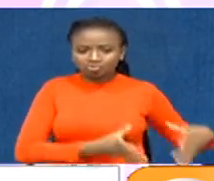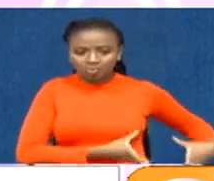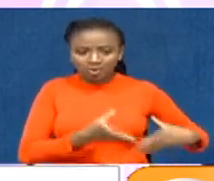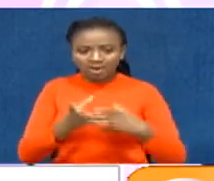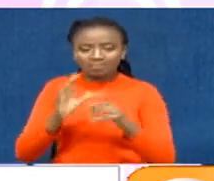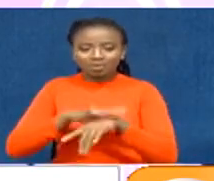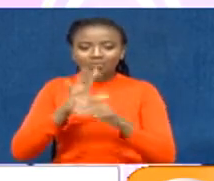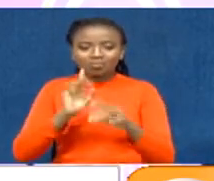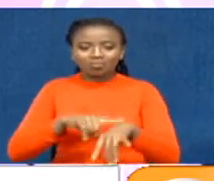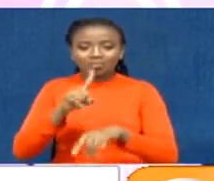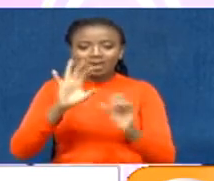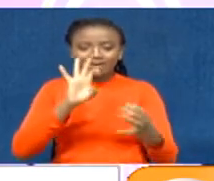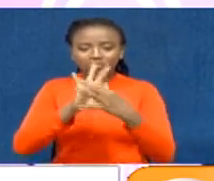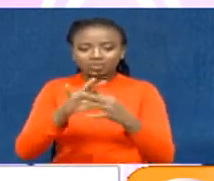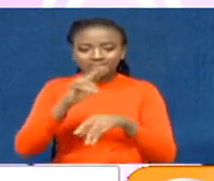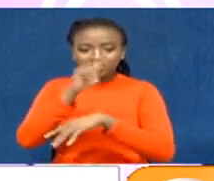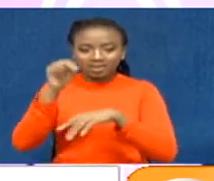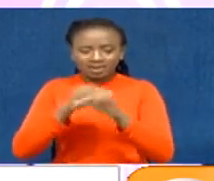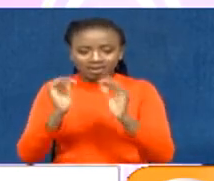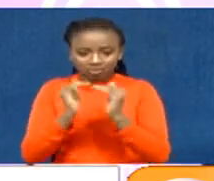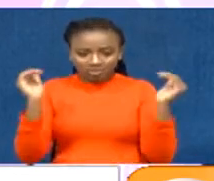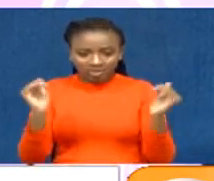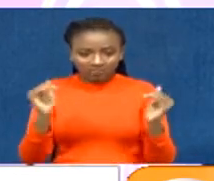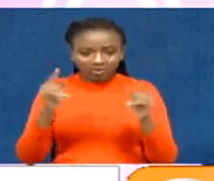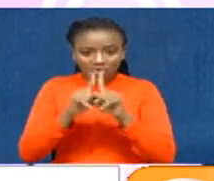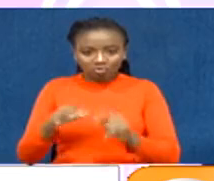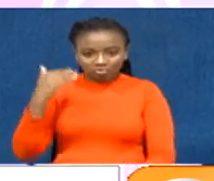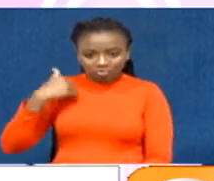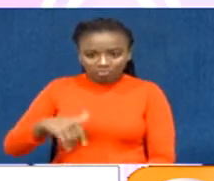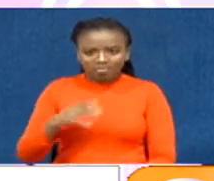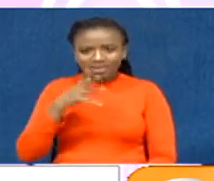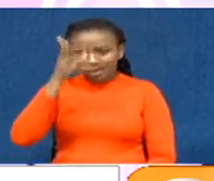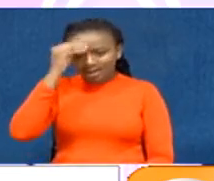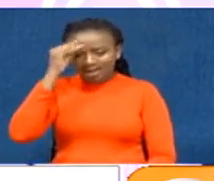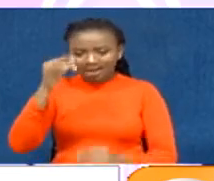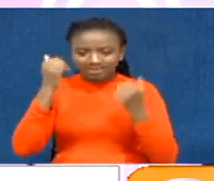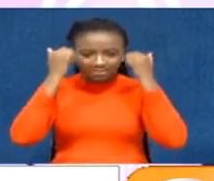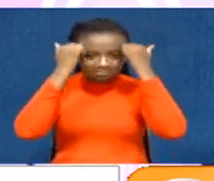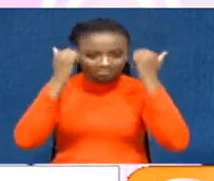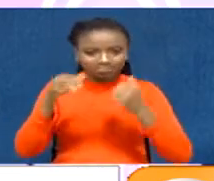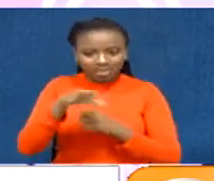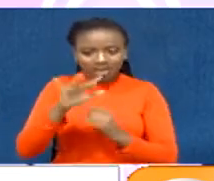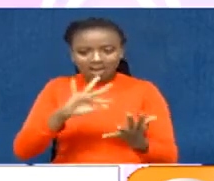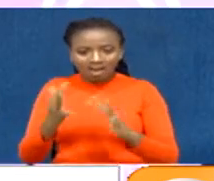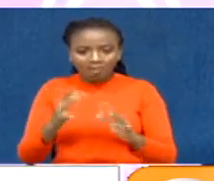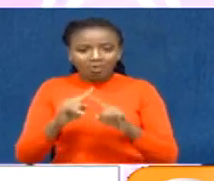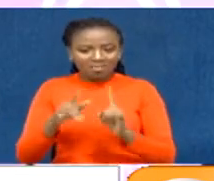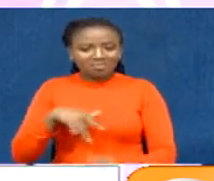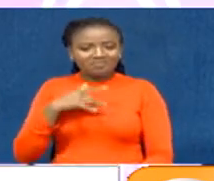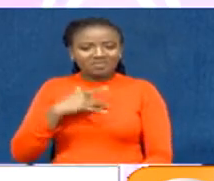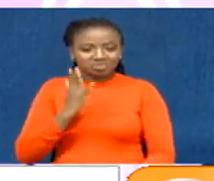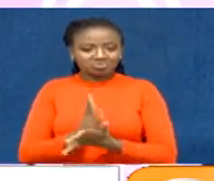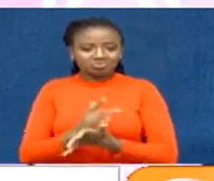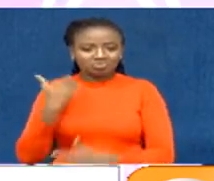national level. So mine was to learn, to study the guys who were at that place, and I count myself very lucky